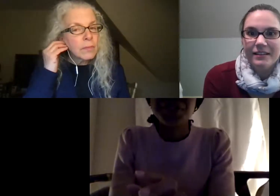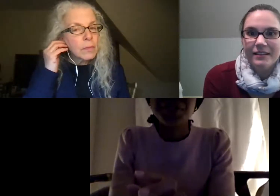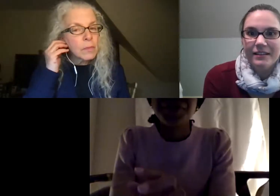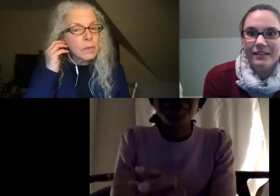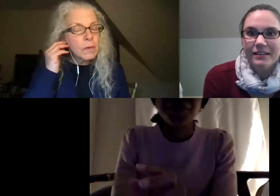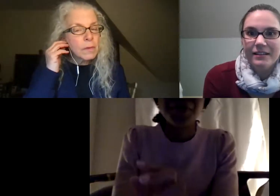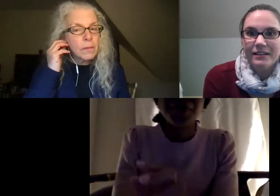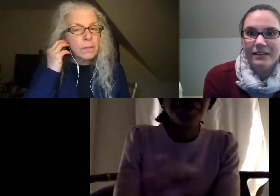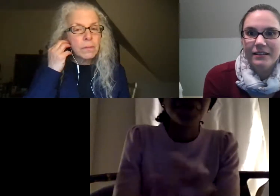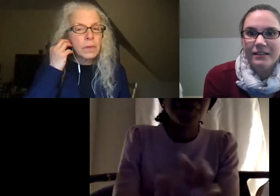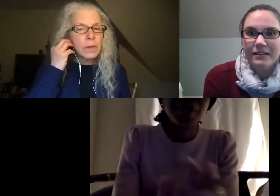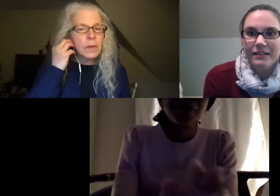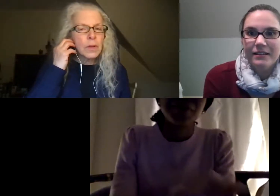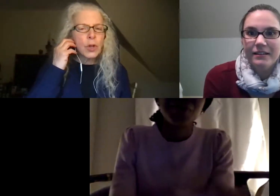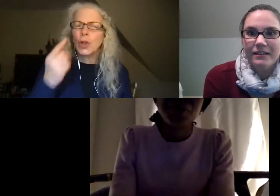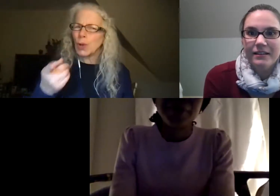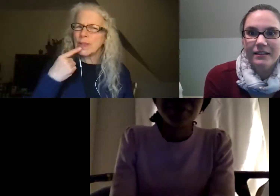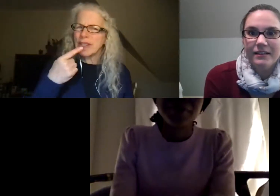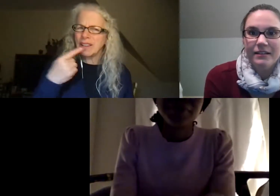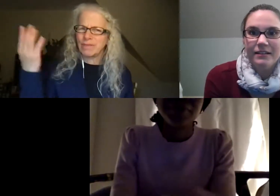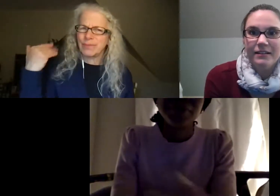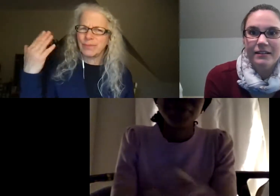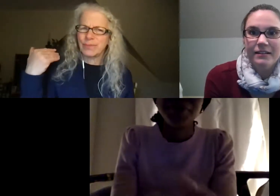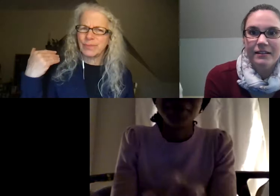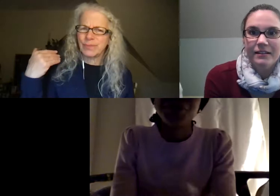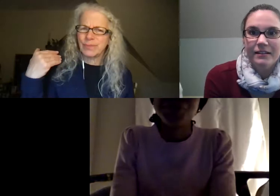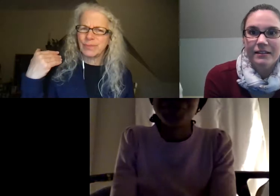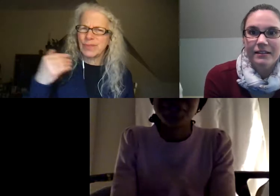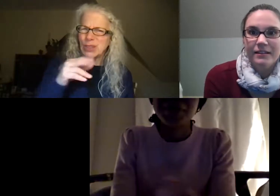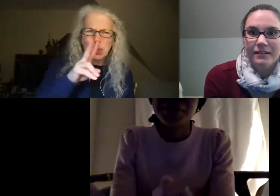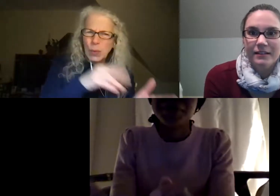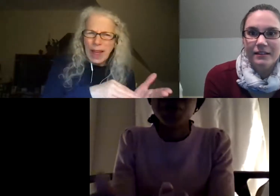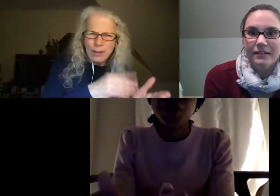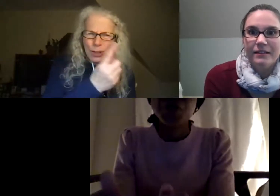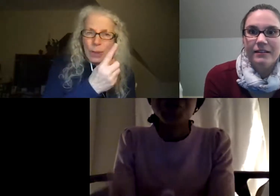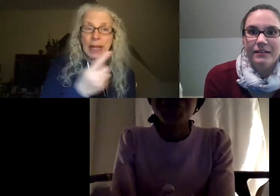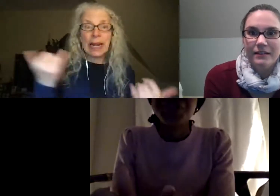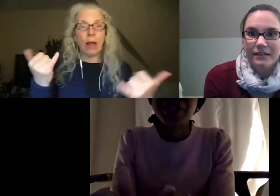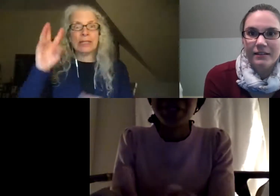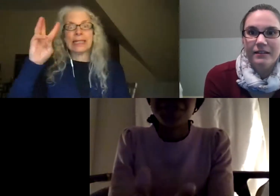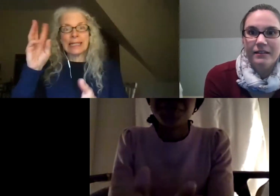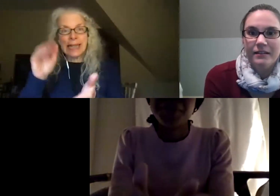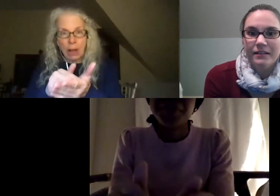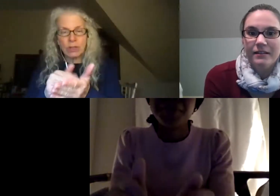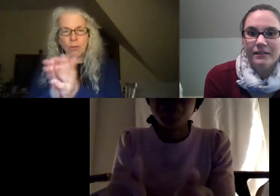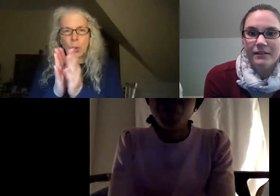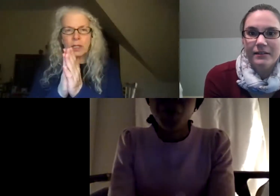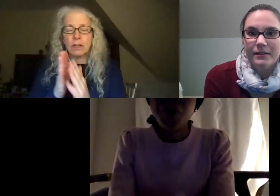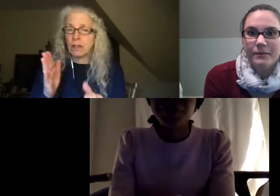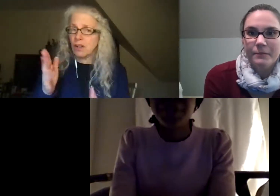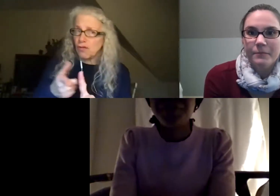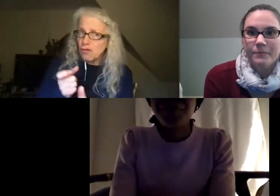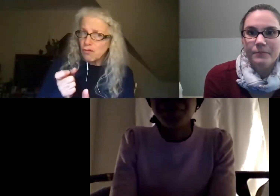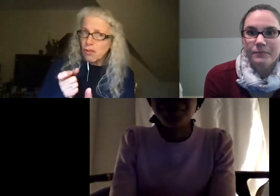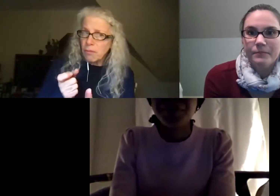increase from like 2,000 something to 6,000. Would you say it's from